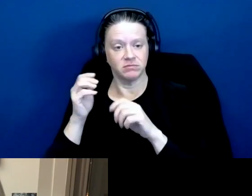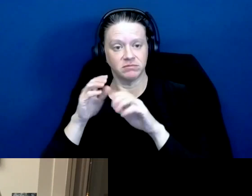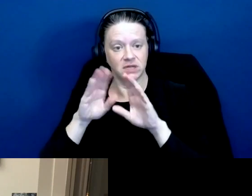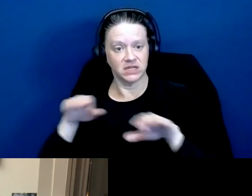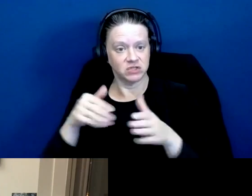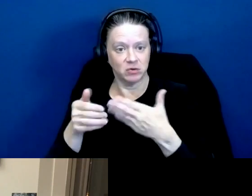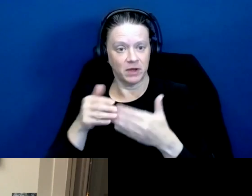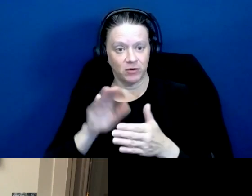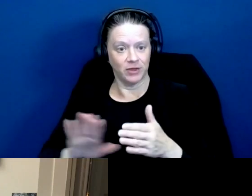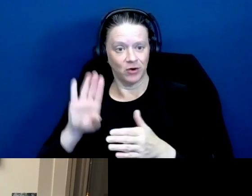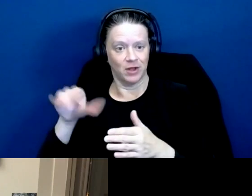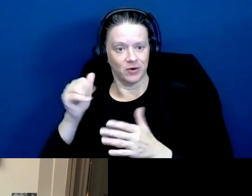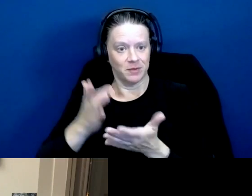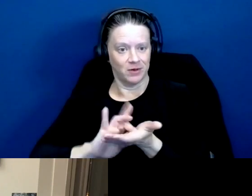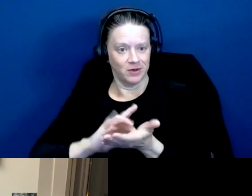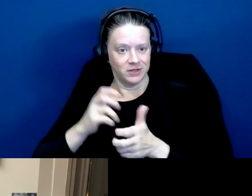Thanks.